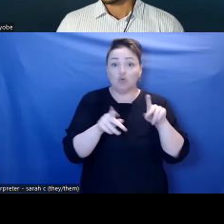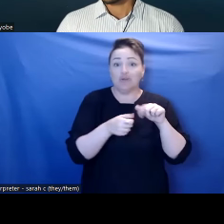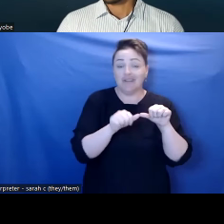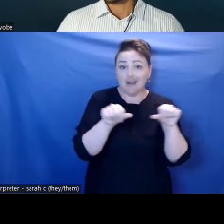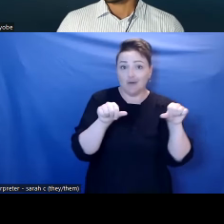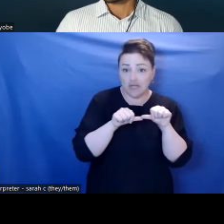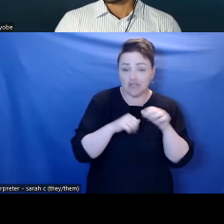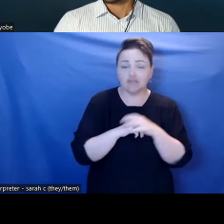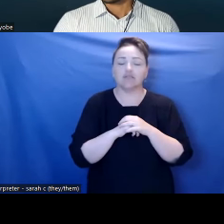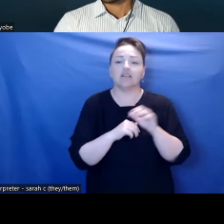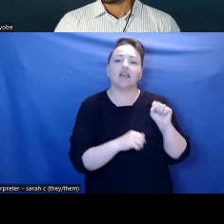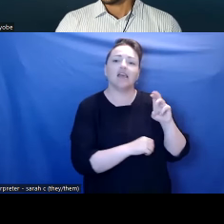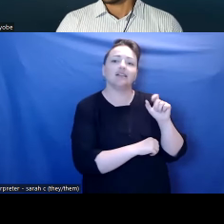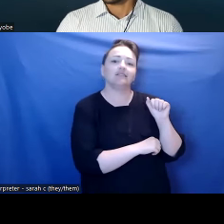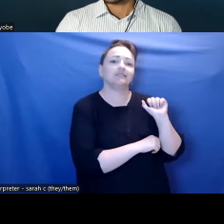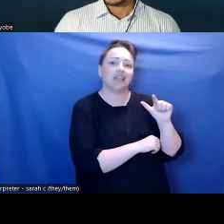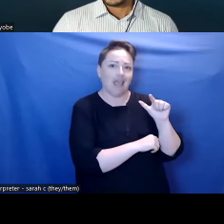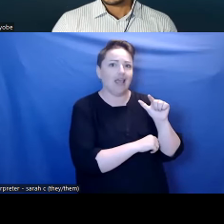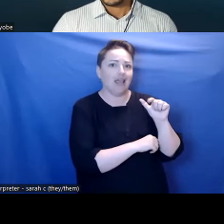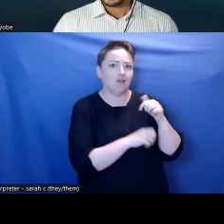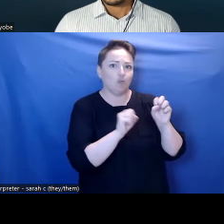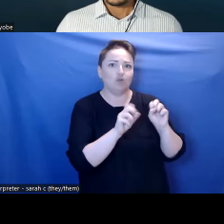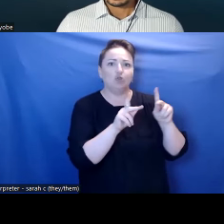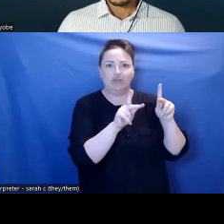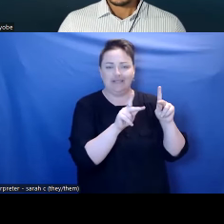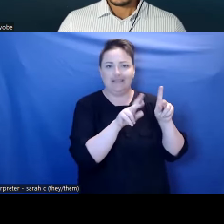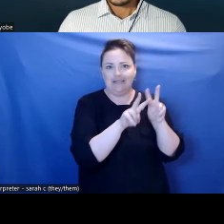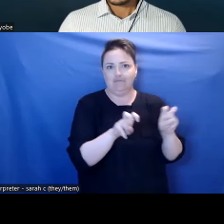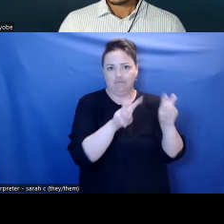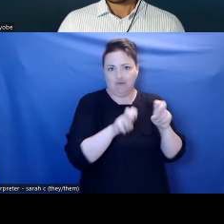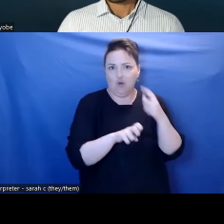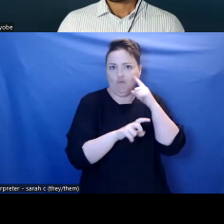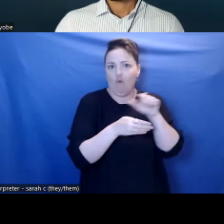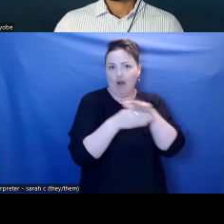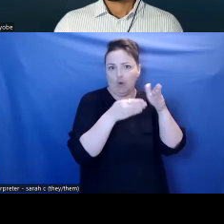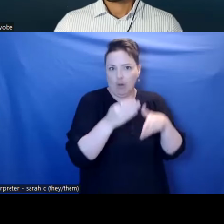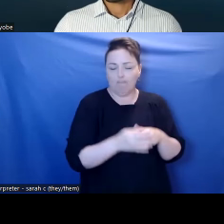helper tool would be quite useful in creating these outcomes.